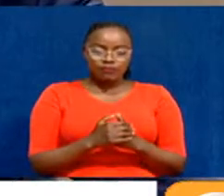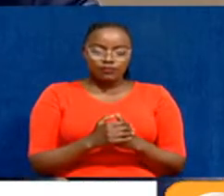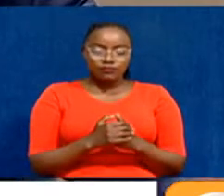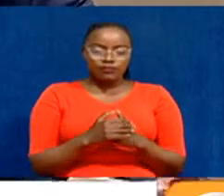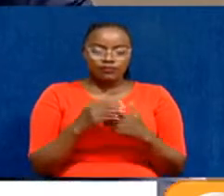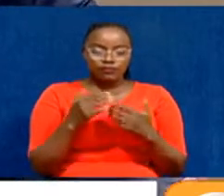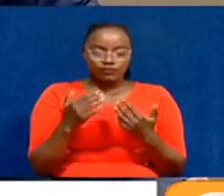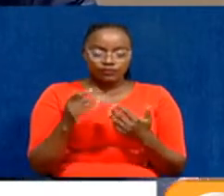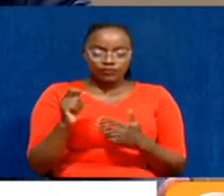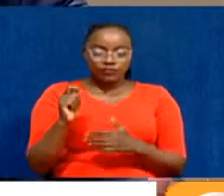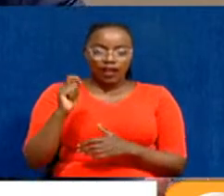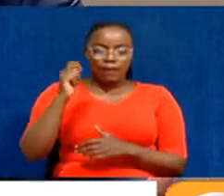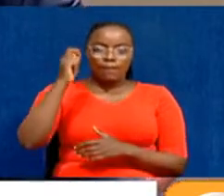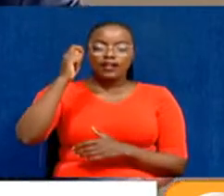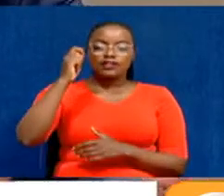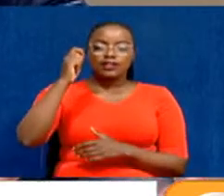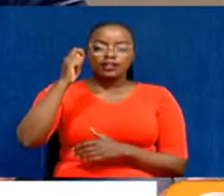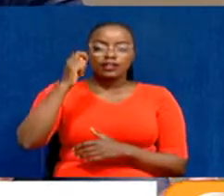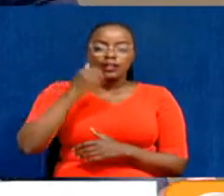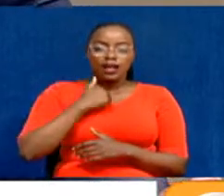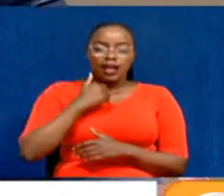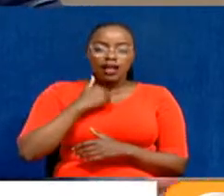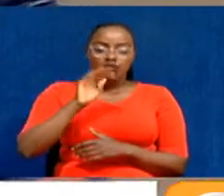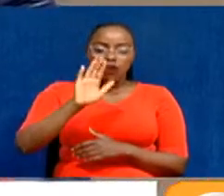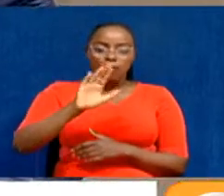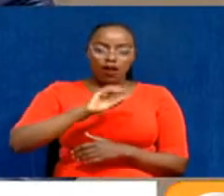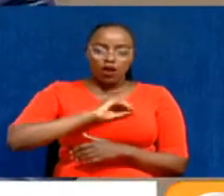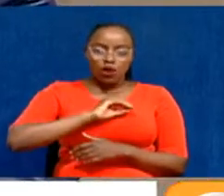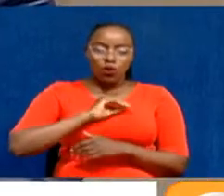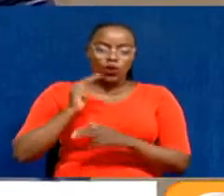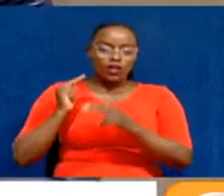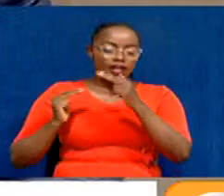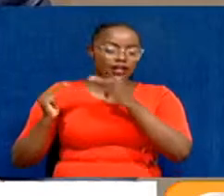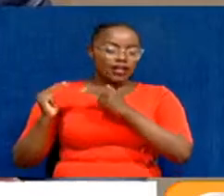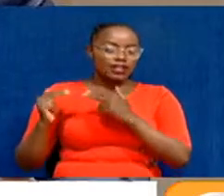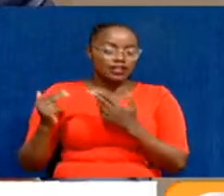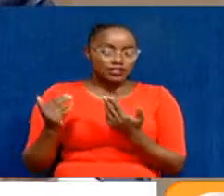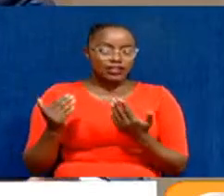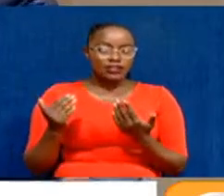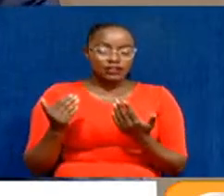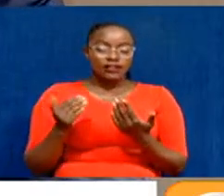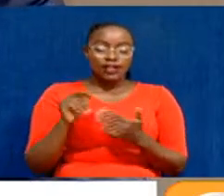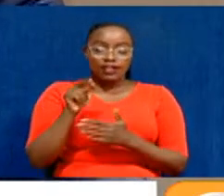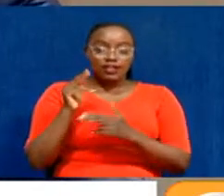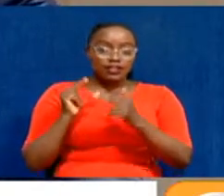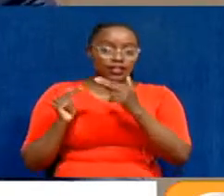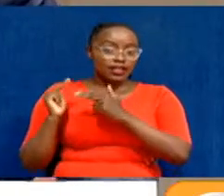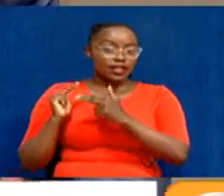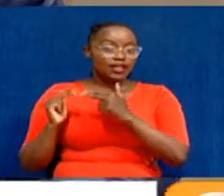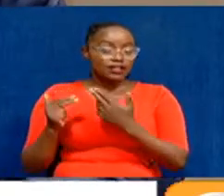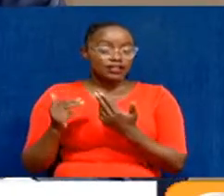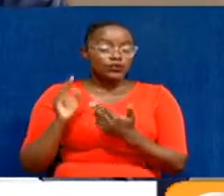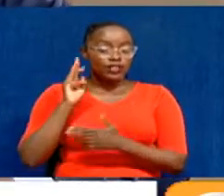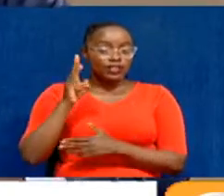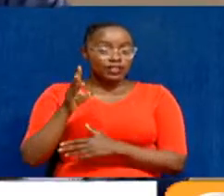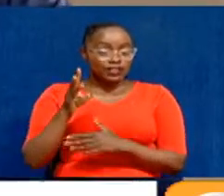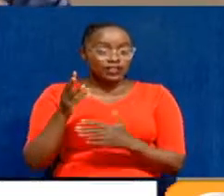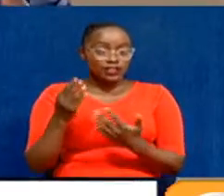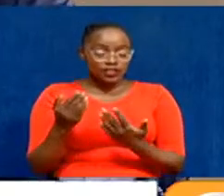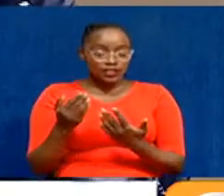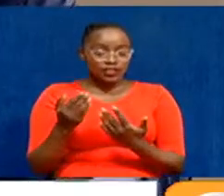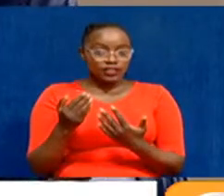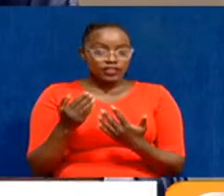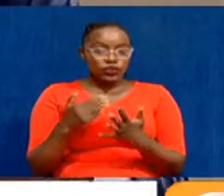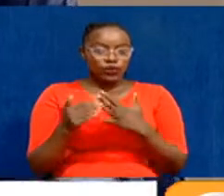a head of state, a president, has his or her own legacy. And that legacy will